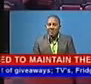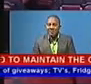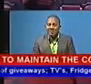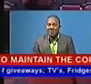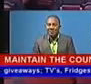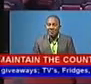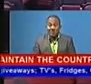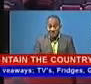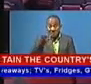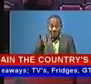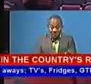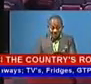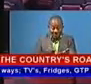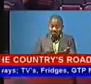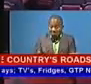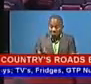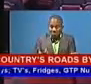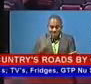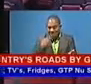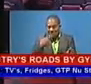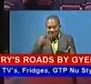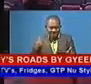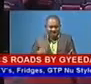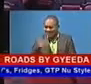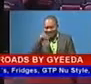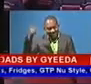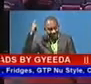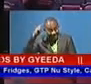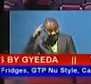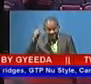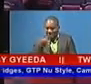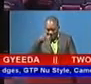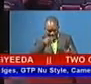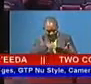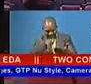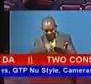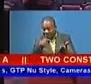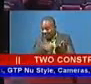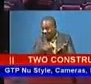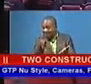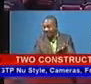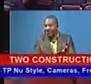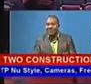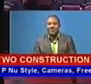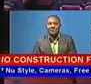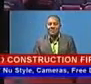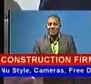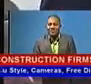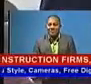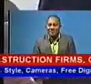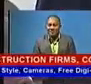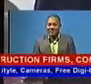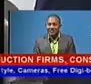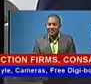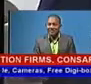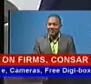has a record of that? Yes. Yeah, that I read out. Not from my mind, from the record. Very well. Yes. Well, then we